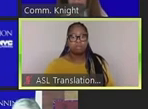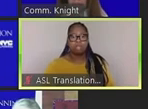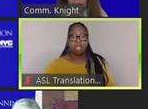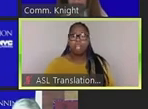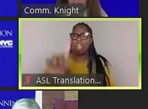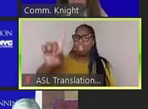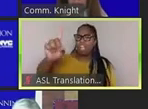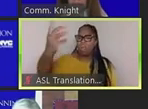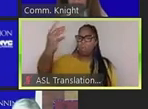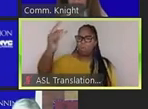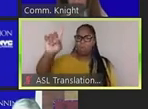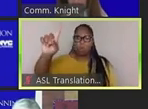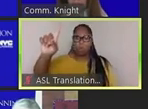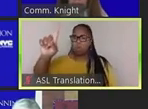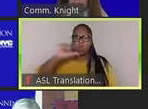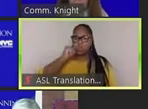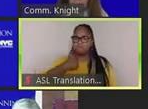Give me a second. I don't have it.